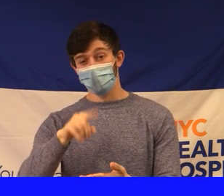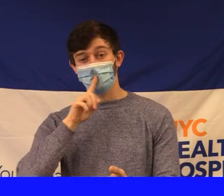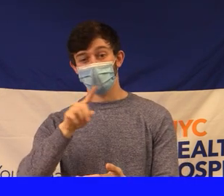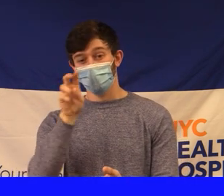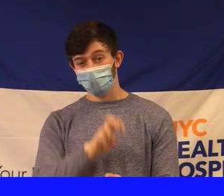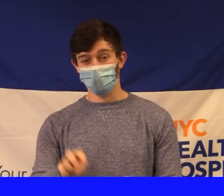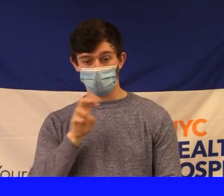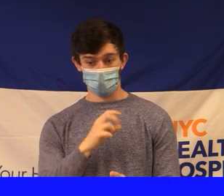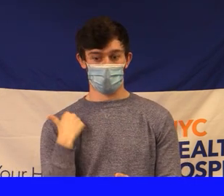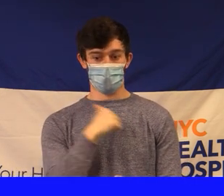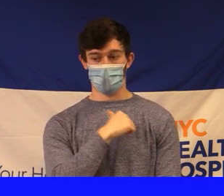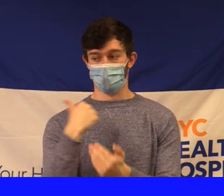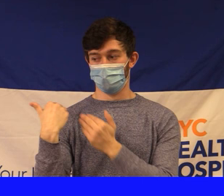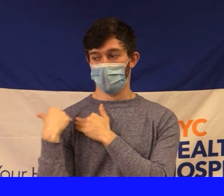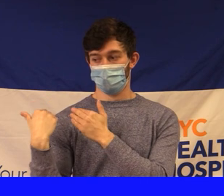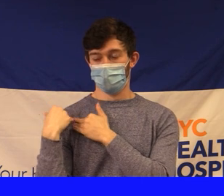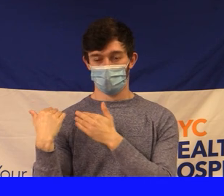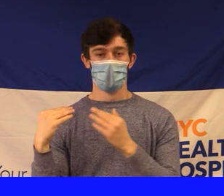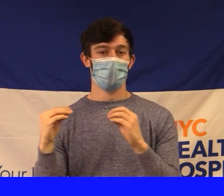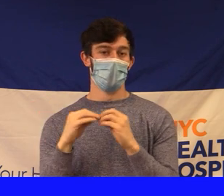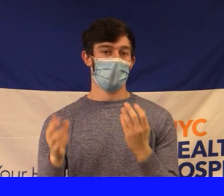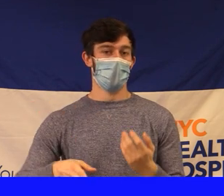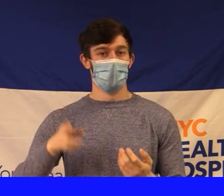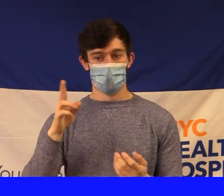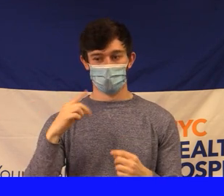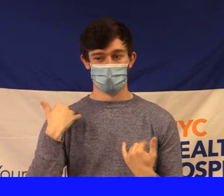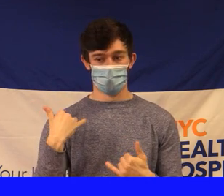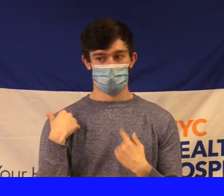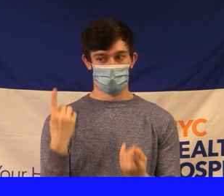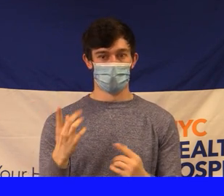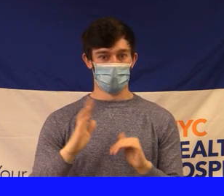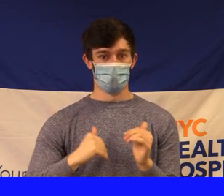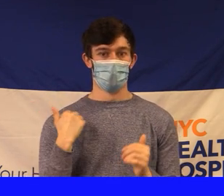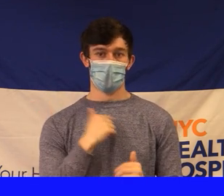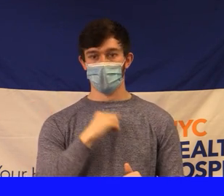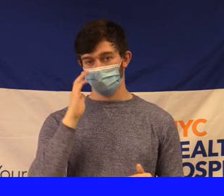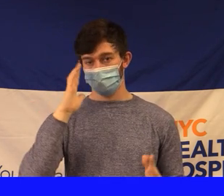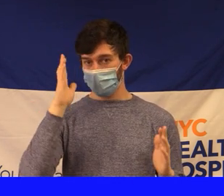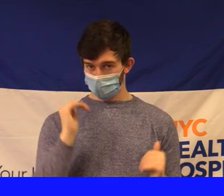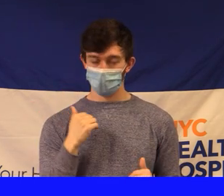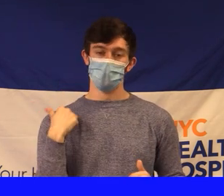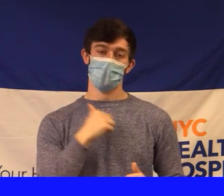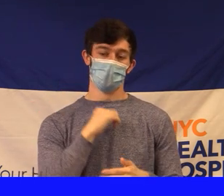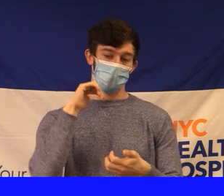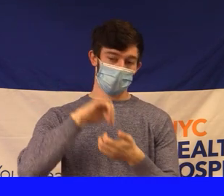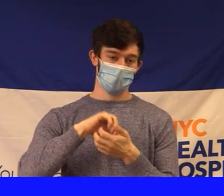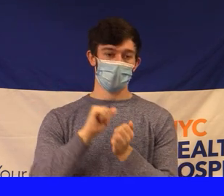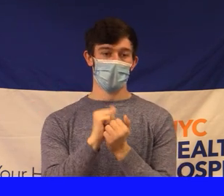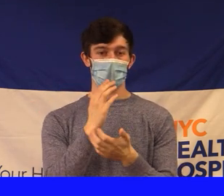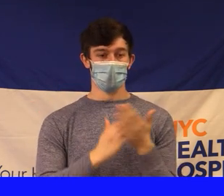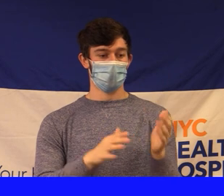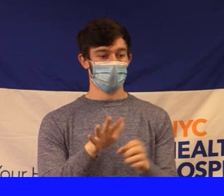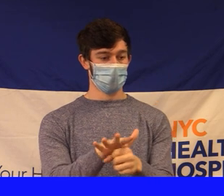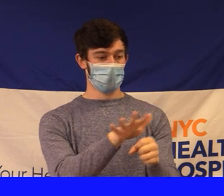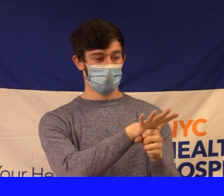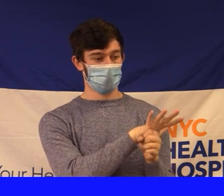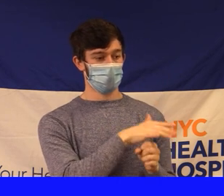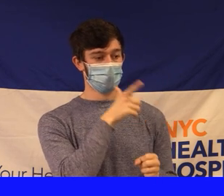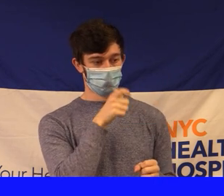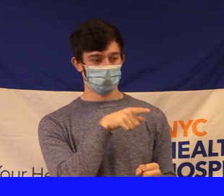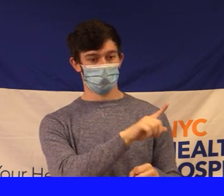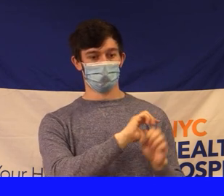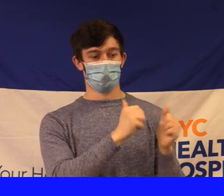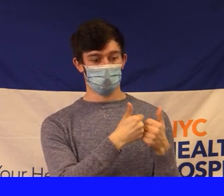trips that we are responsible for has been higher than expected, and we are working with some of the facilities that have had particular